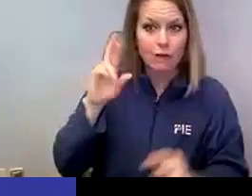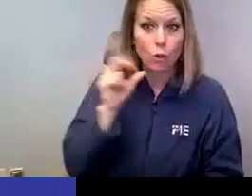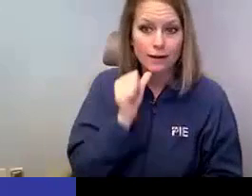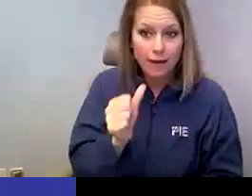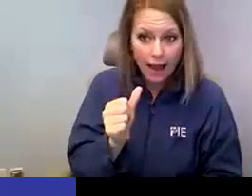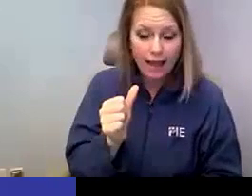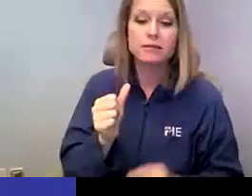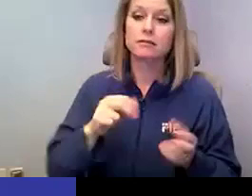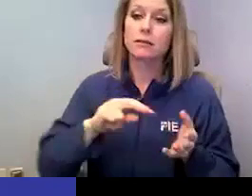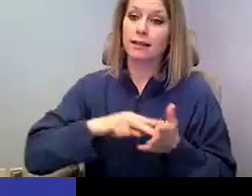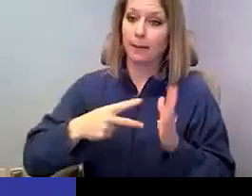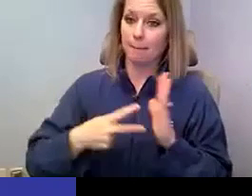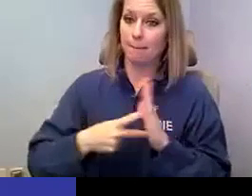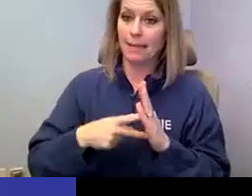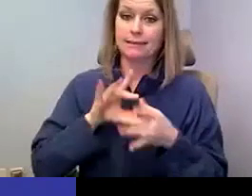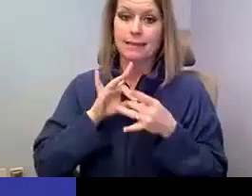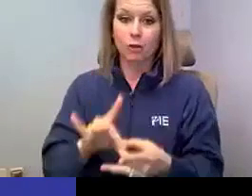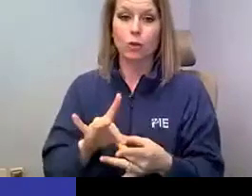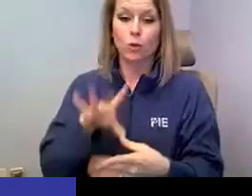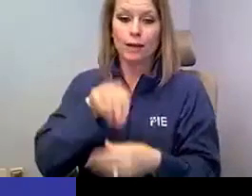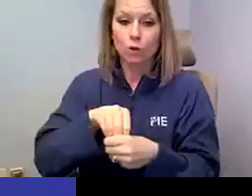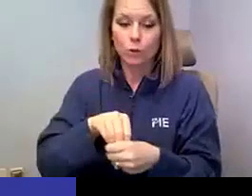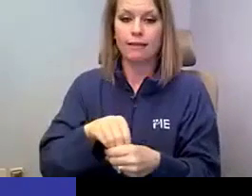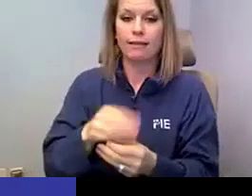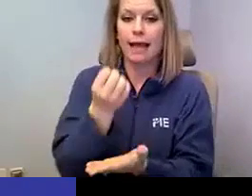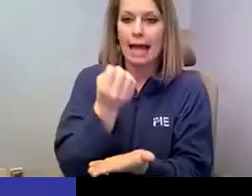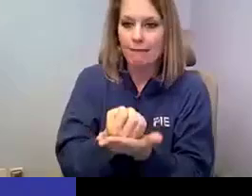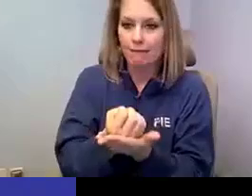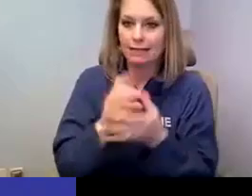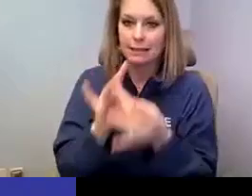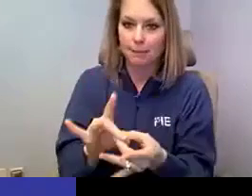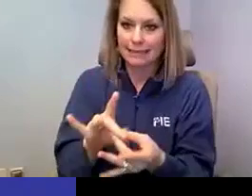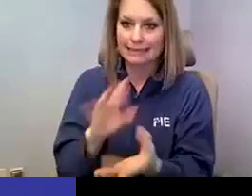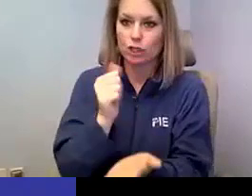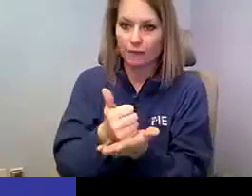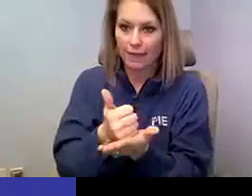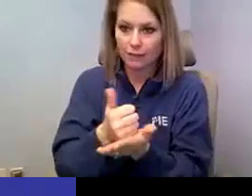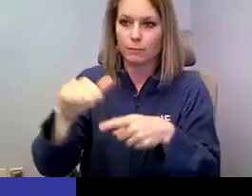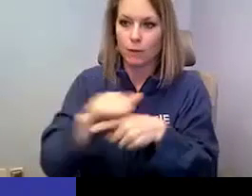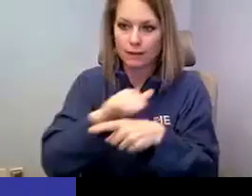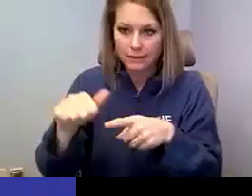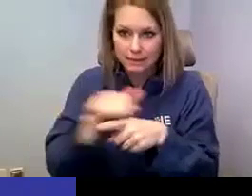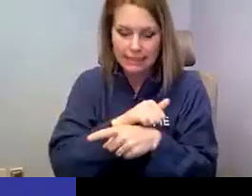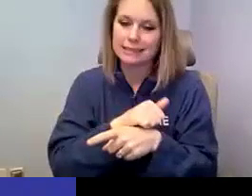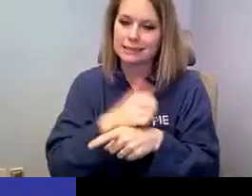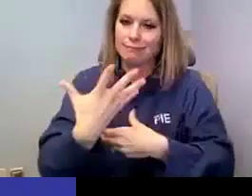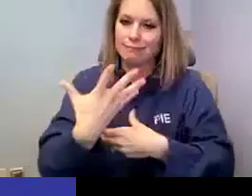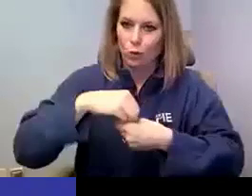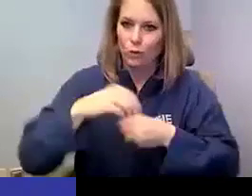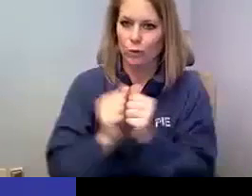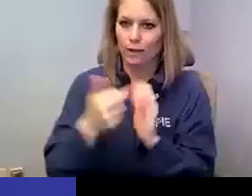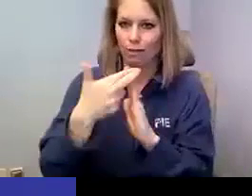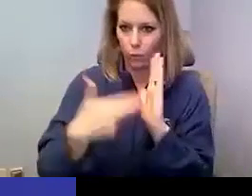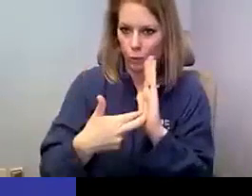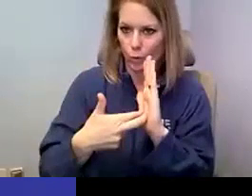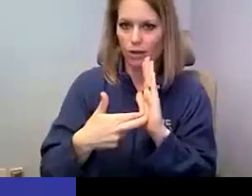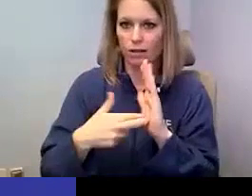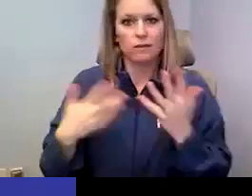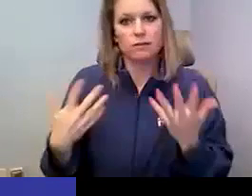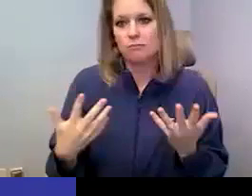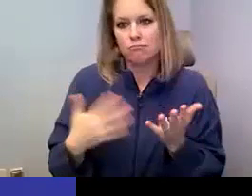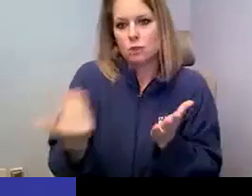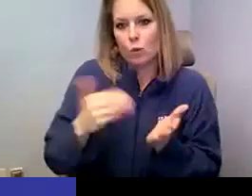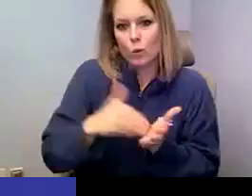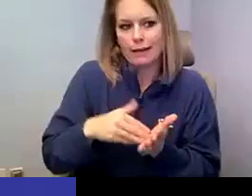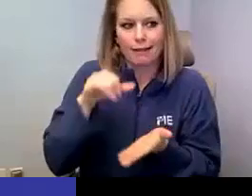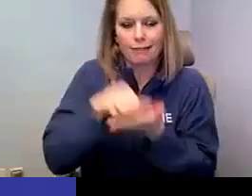including the evidence-based intervention practices in the rule, again, is best practice to